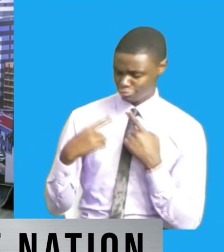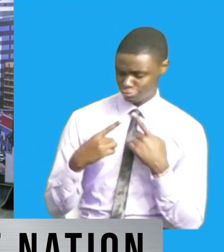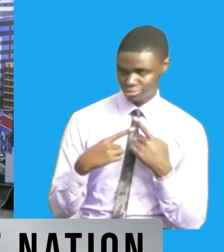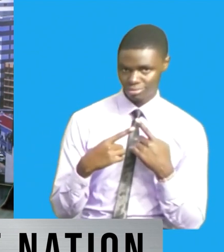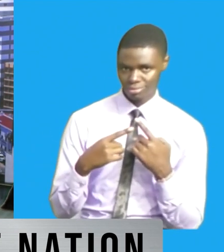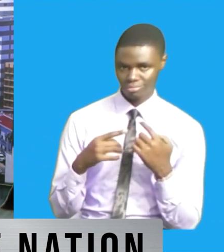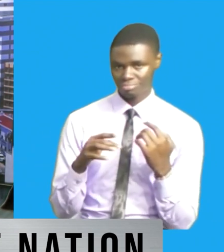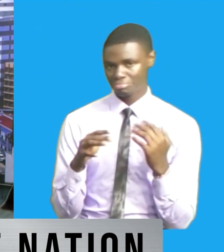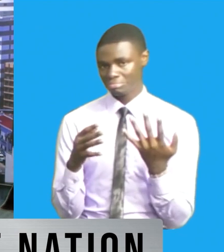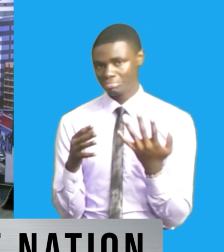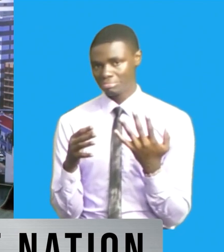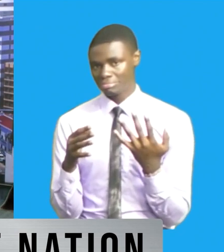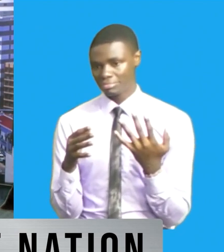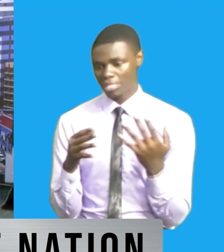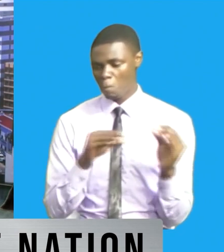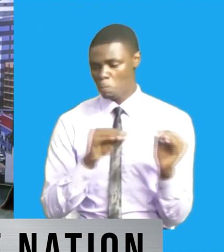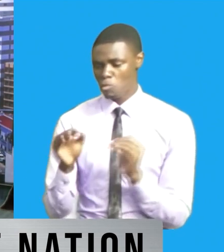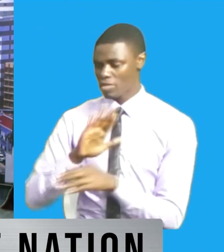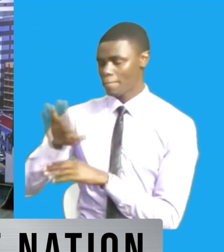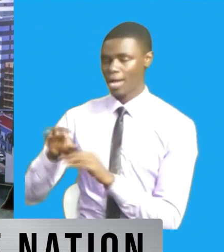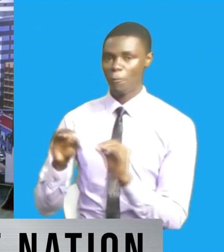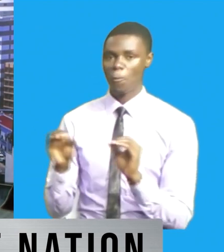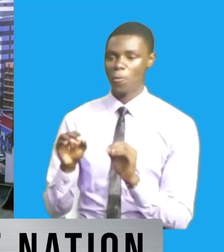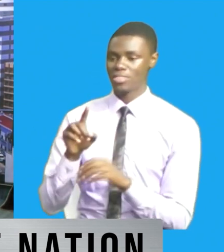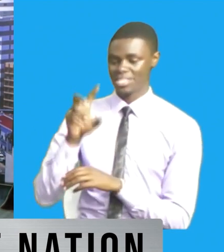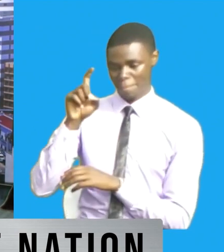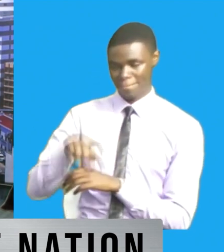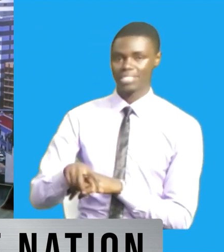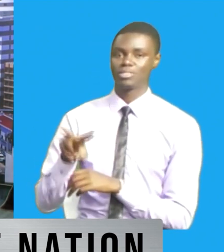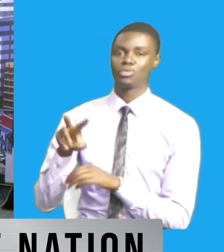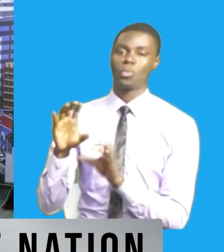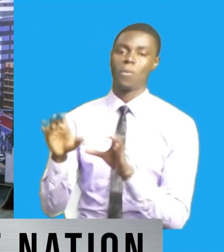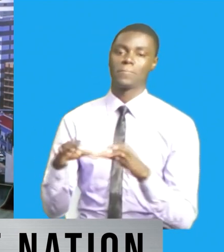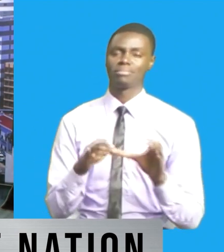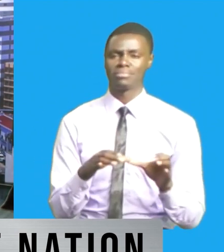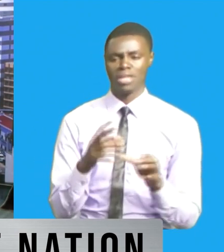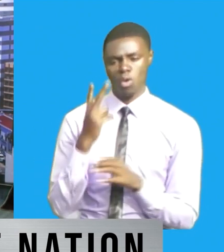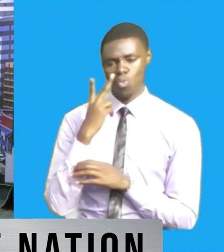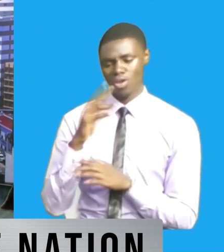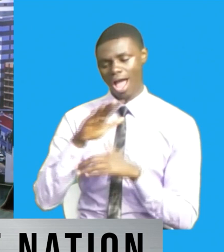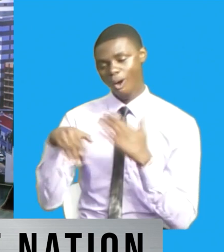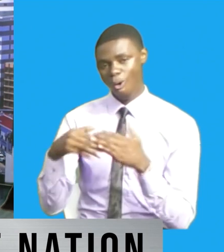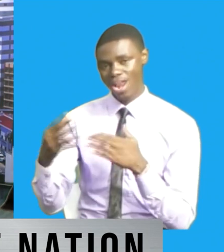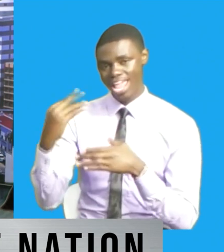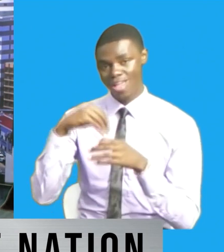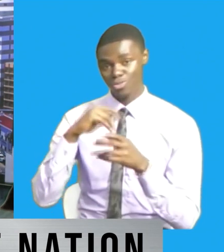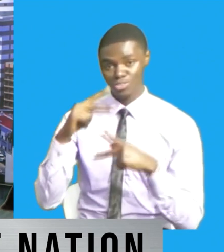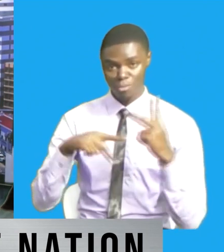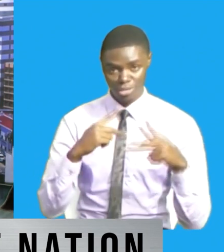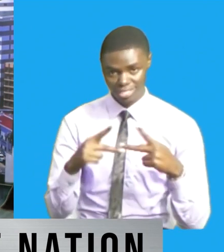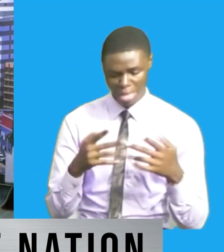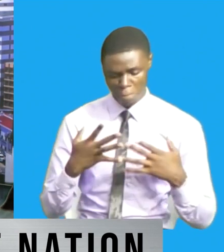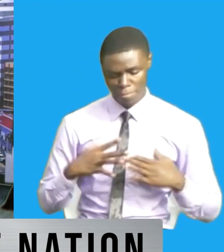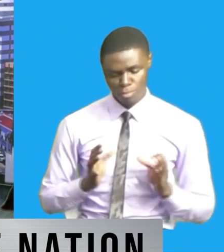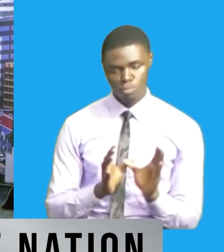nikana kwamba there is no moving back, this thing is gonna be bipartisan. Are you seeing an all-inclusive process? Who is gonna push for